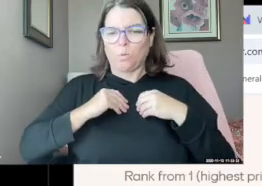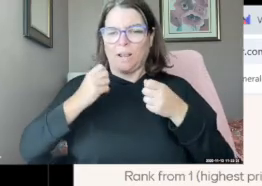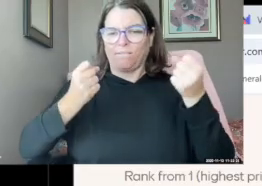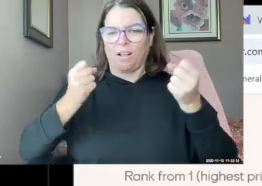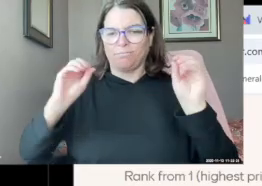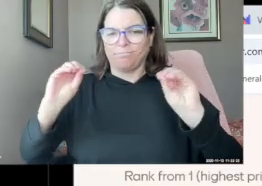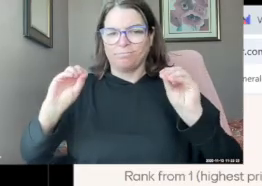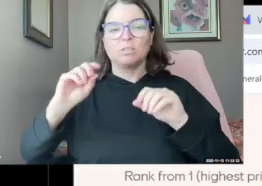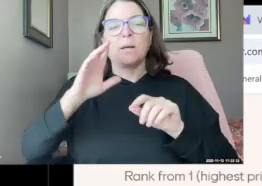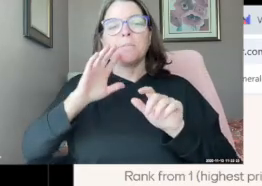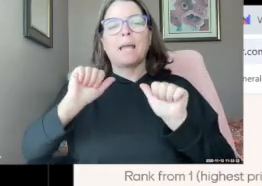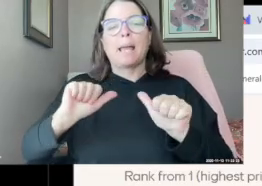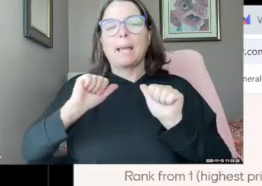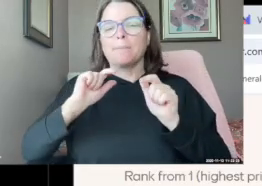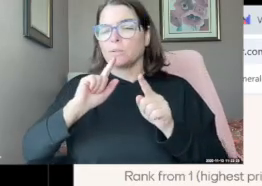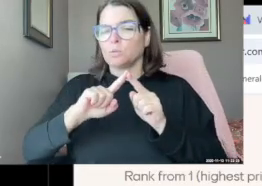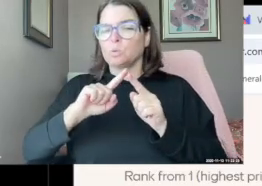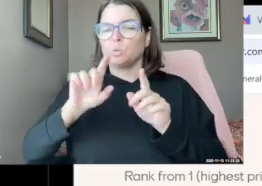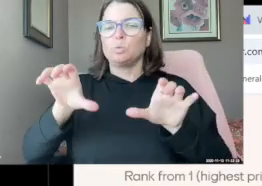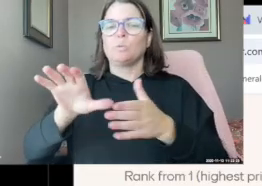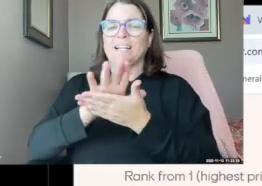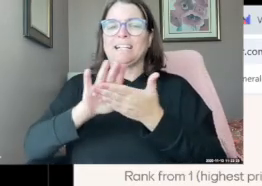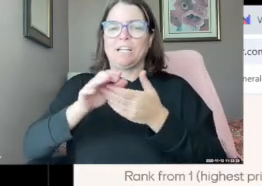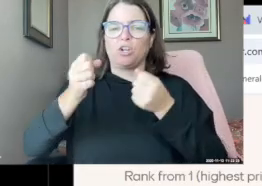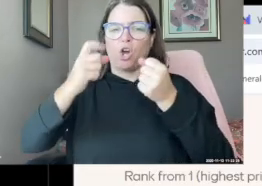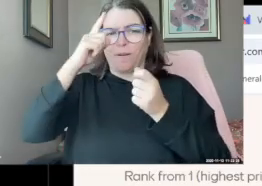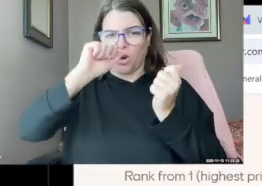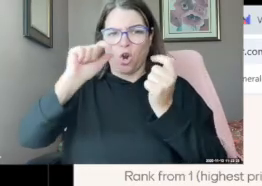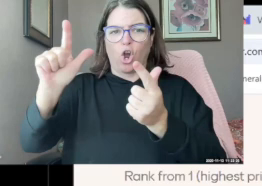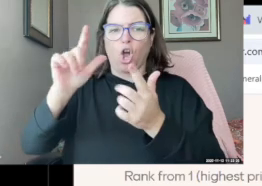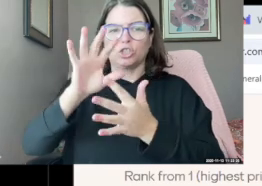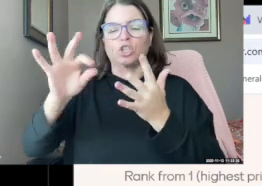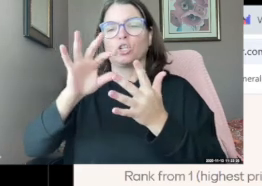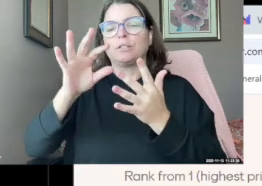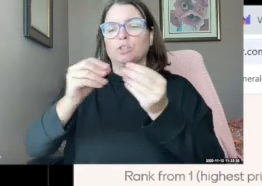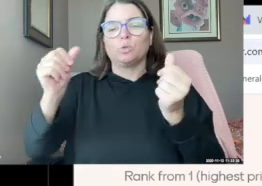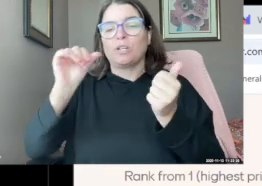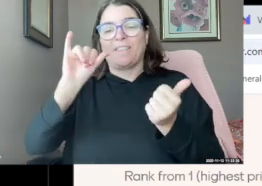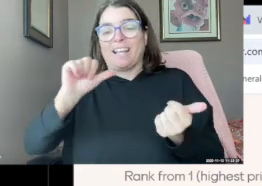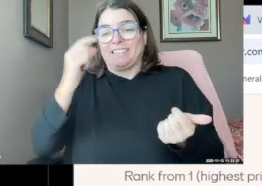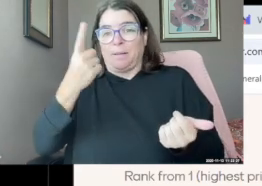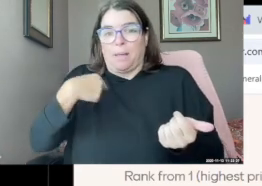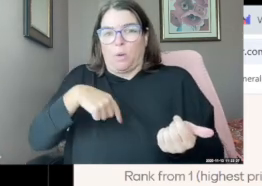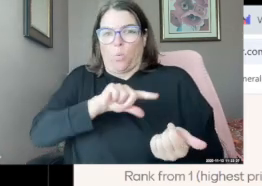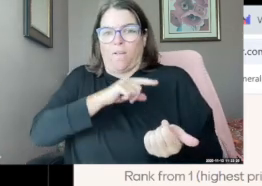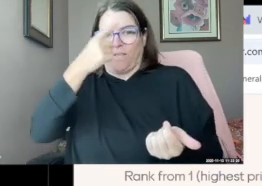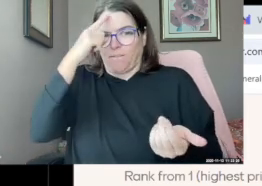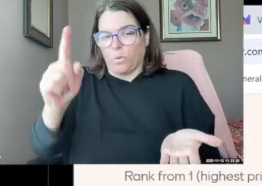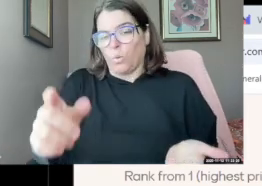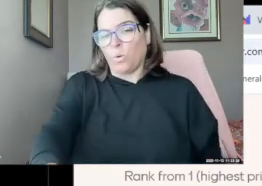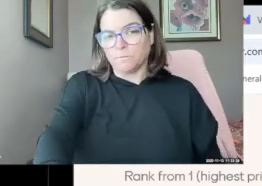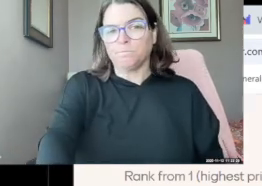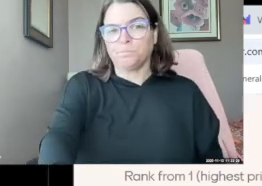resident, and I do not personally own a vehicle, so being able to do the Clean Cars for